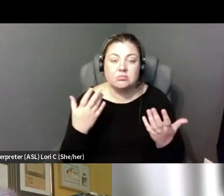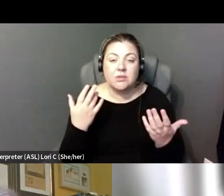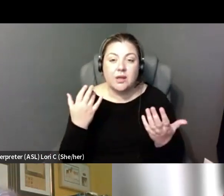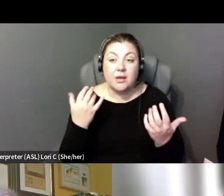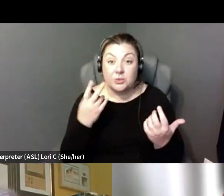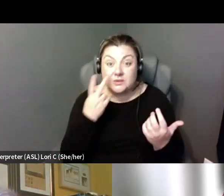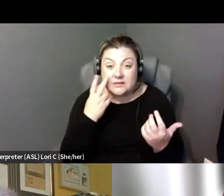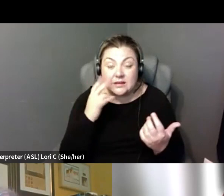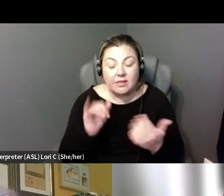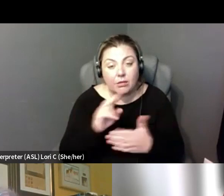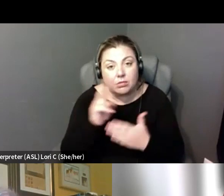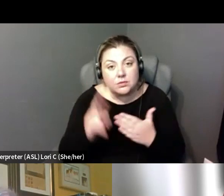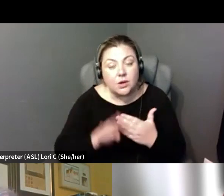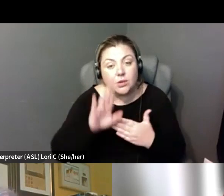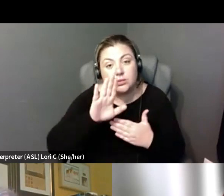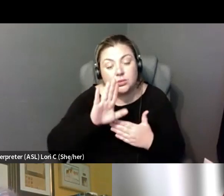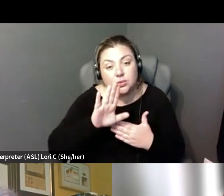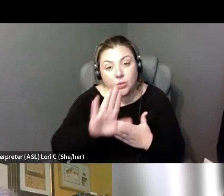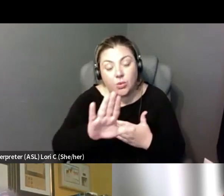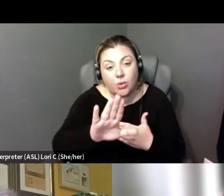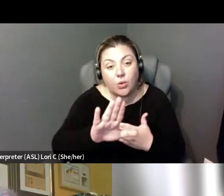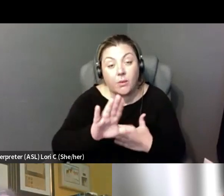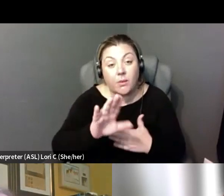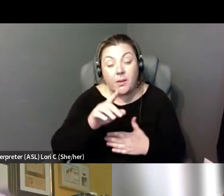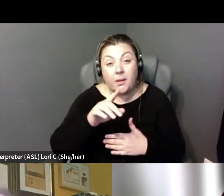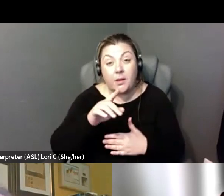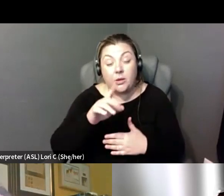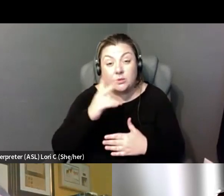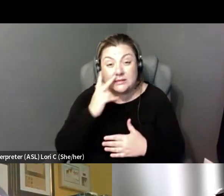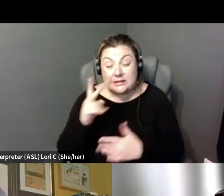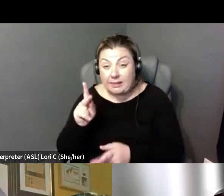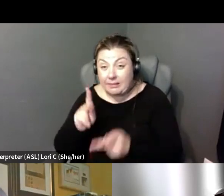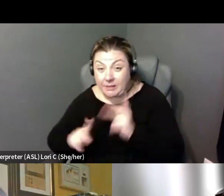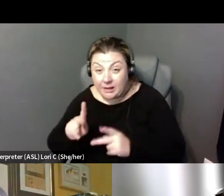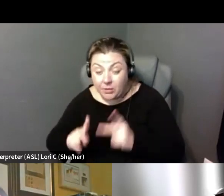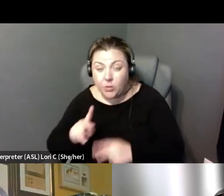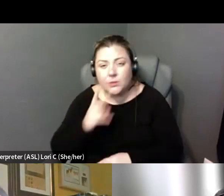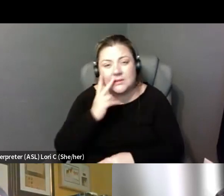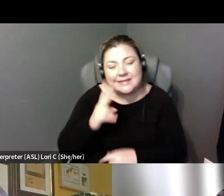or it is because of the location itself, or other reasons associated with the location.